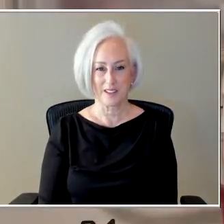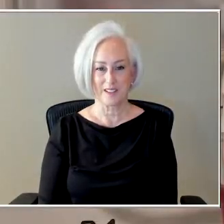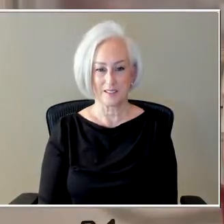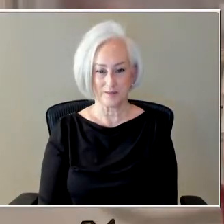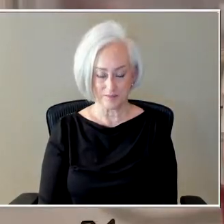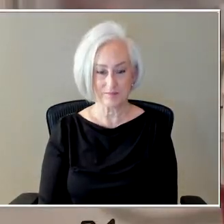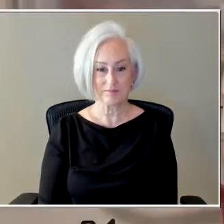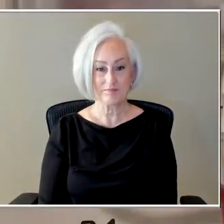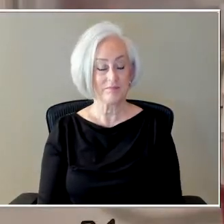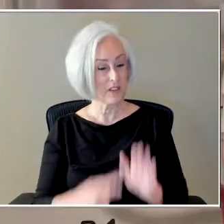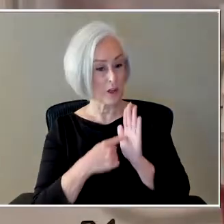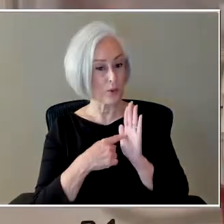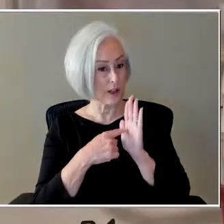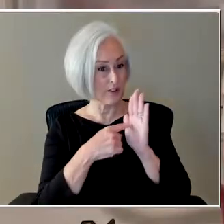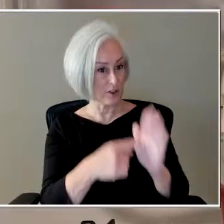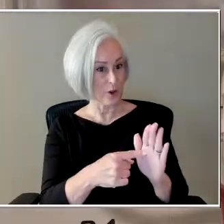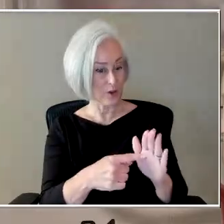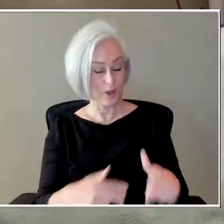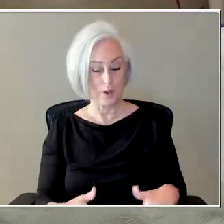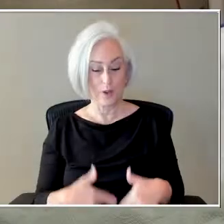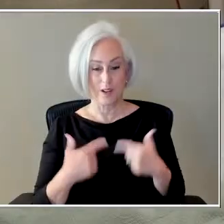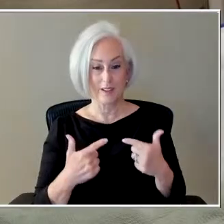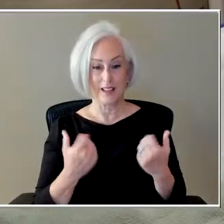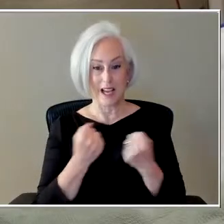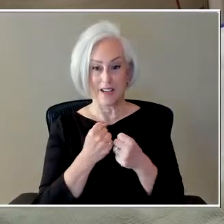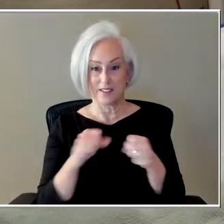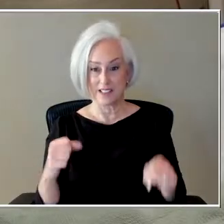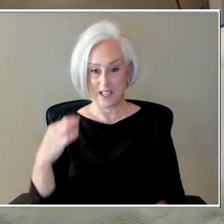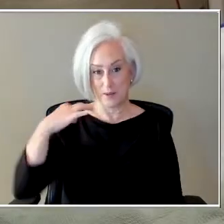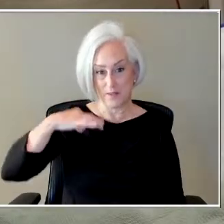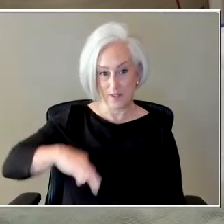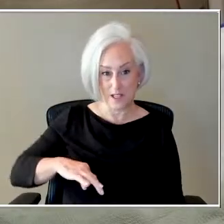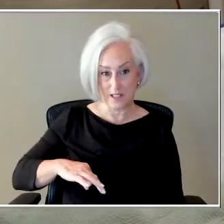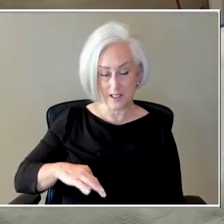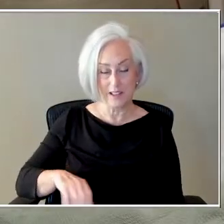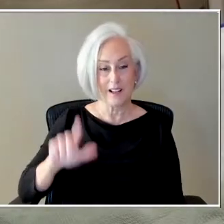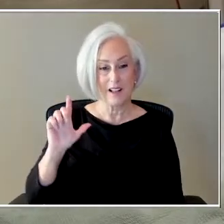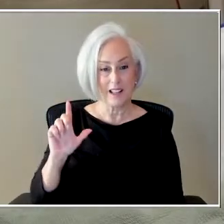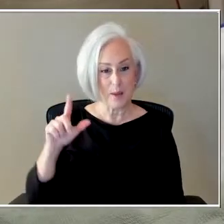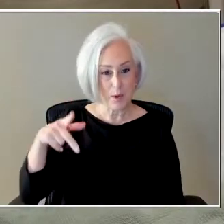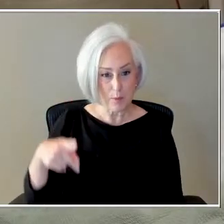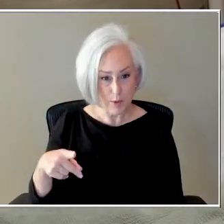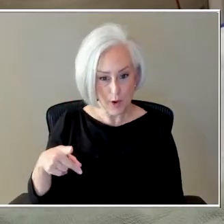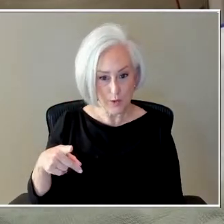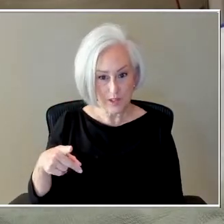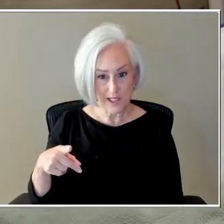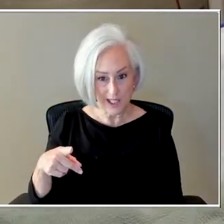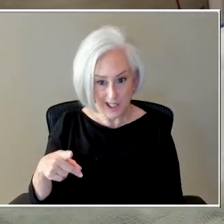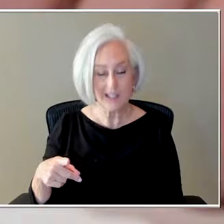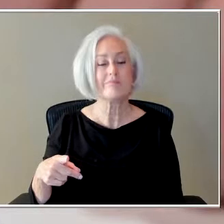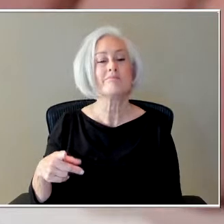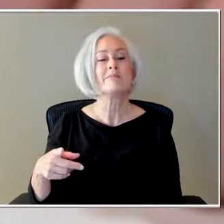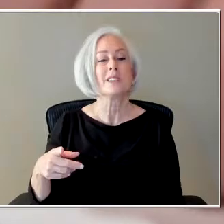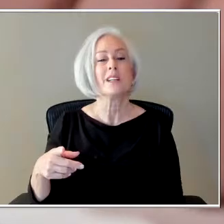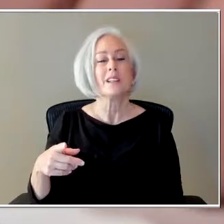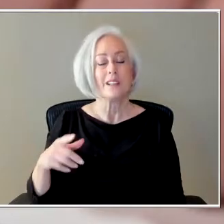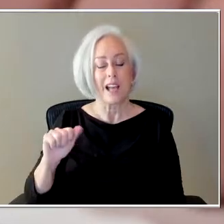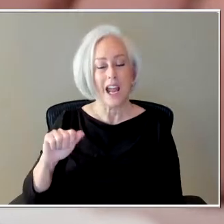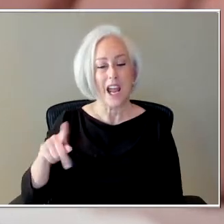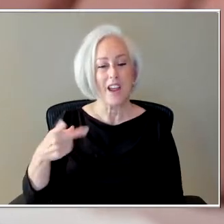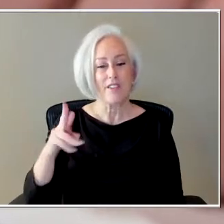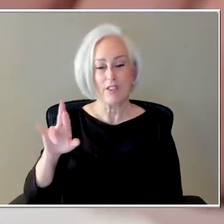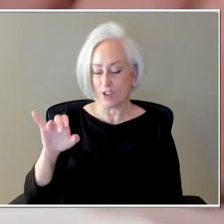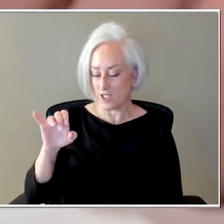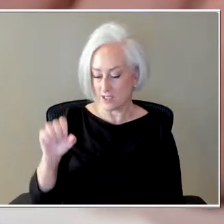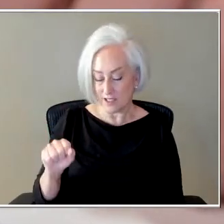We've shown you the life-saving benefits of lipoprotein apheresis for patients like this little girl born with dangerously